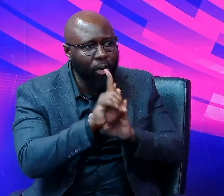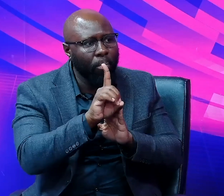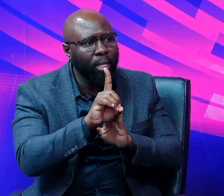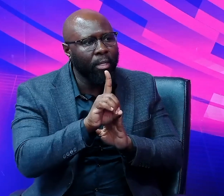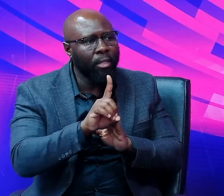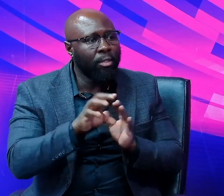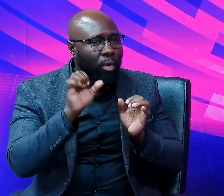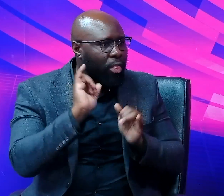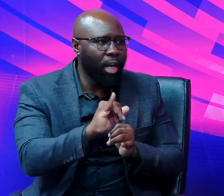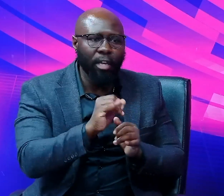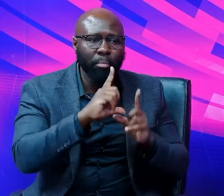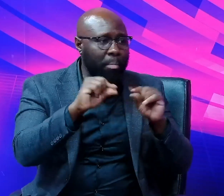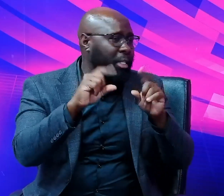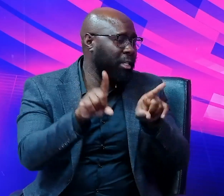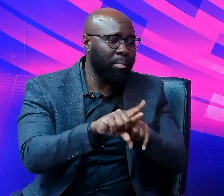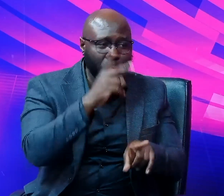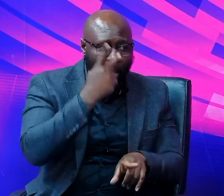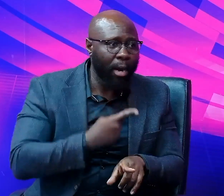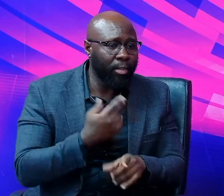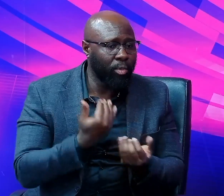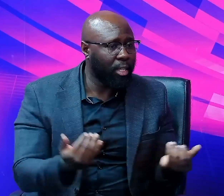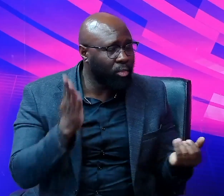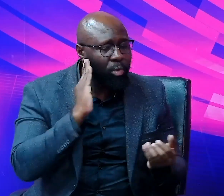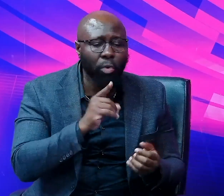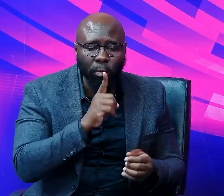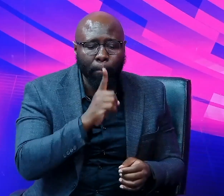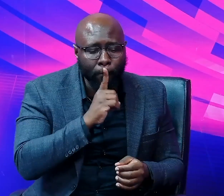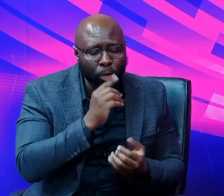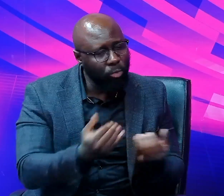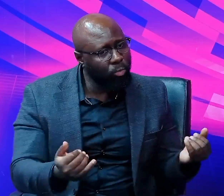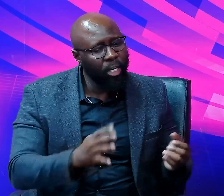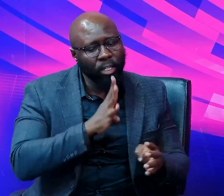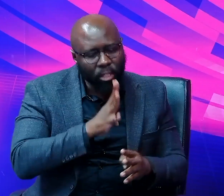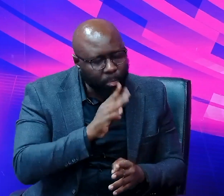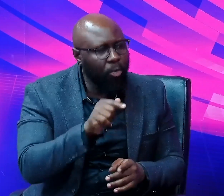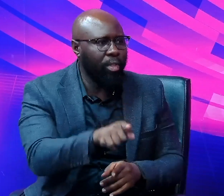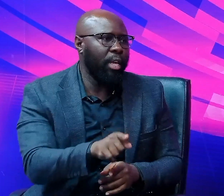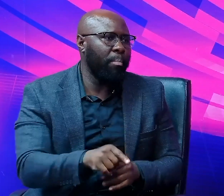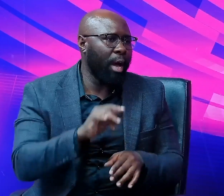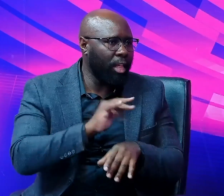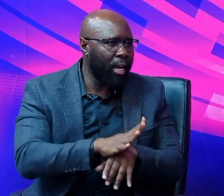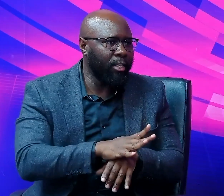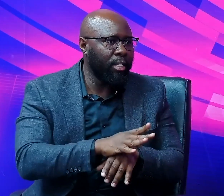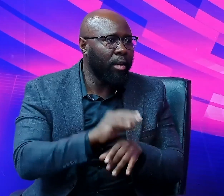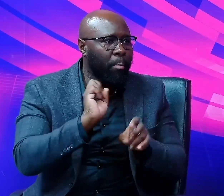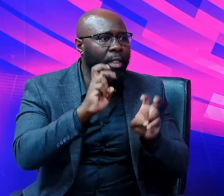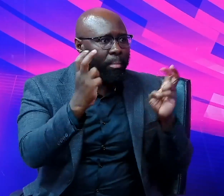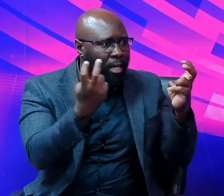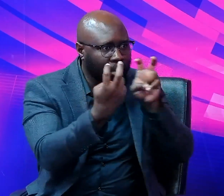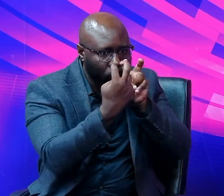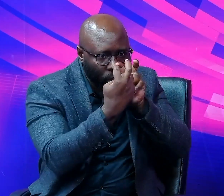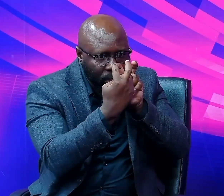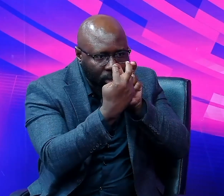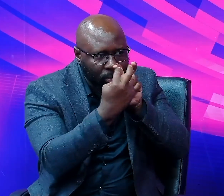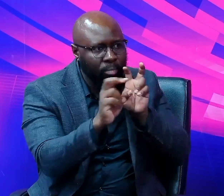see because their brain is developing. So that is my message to the parents. So please try. Don't be quiet. Speak to your children